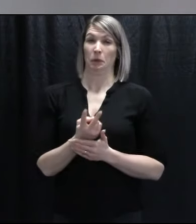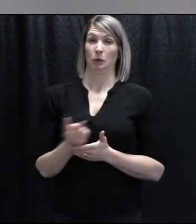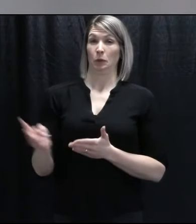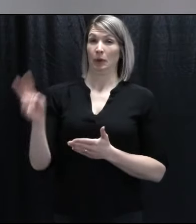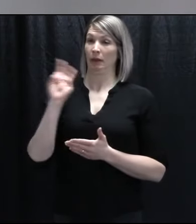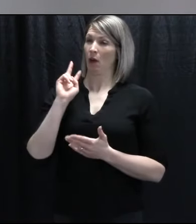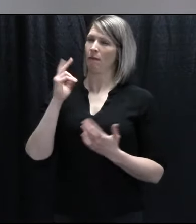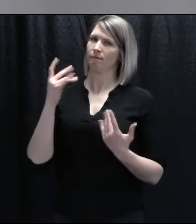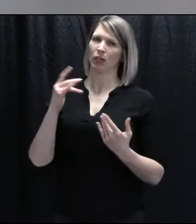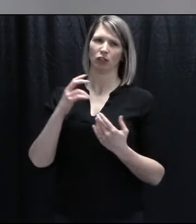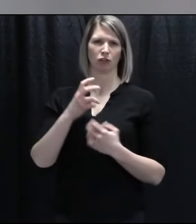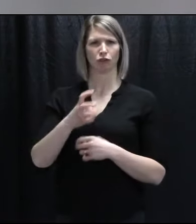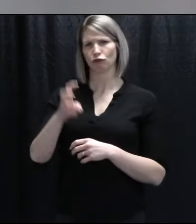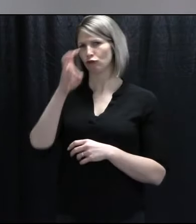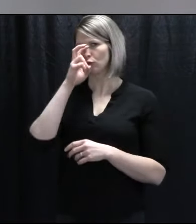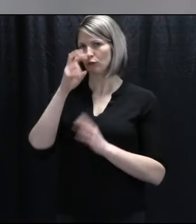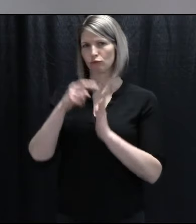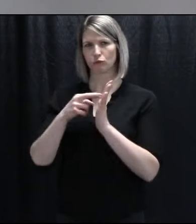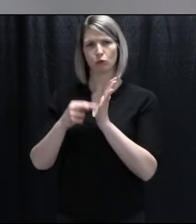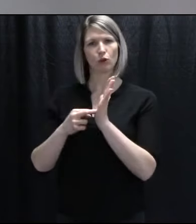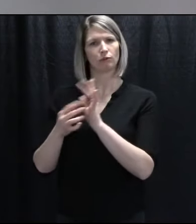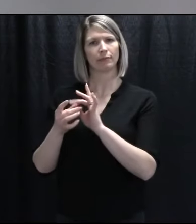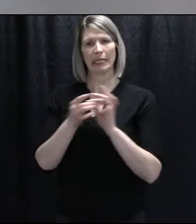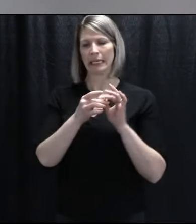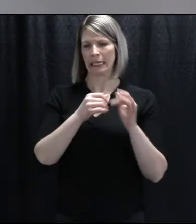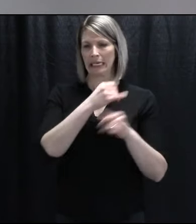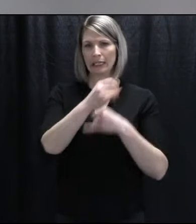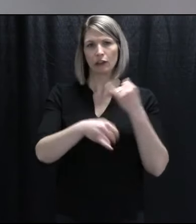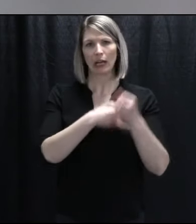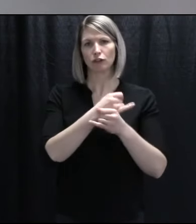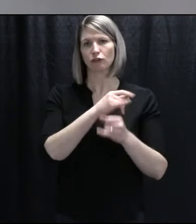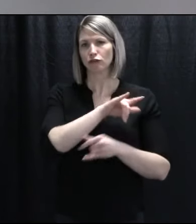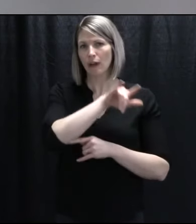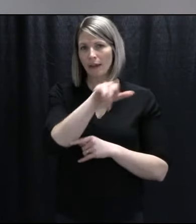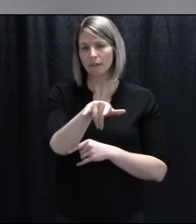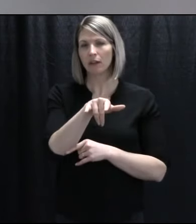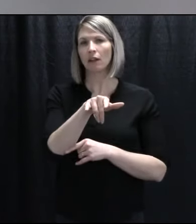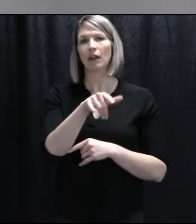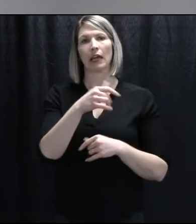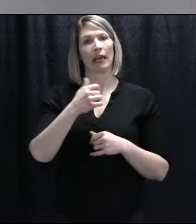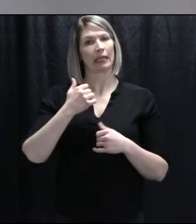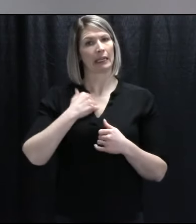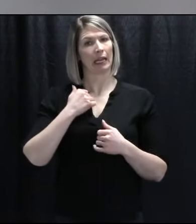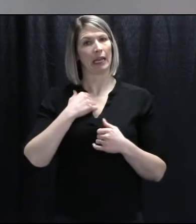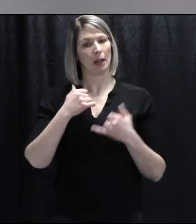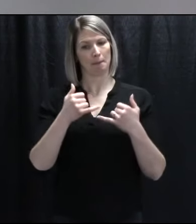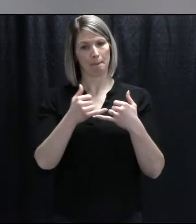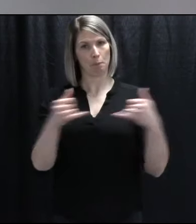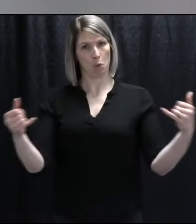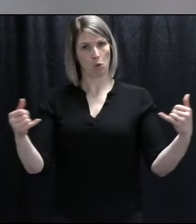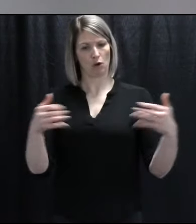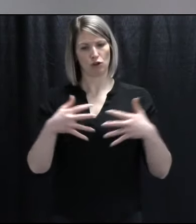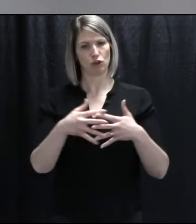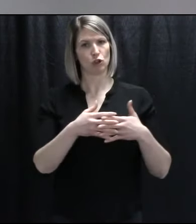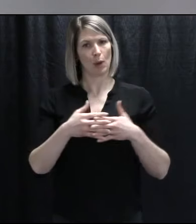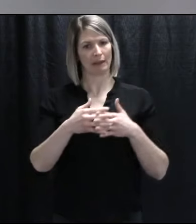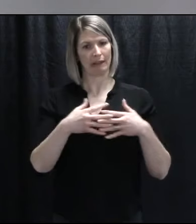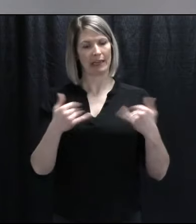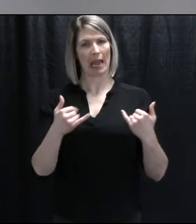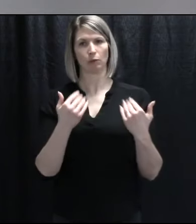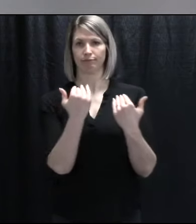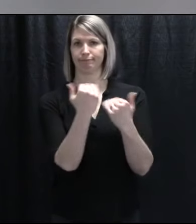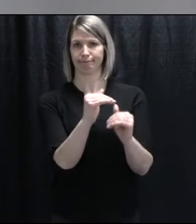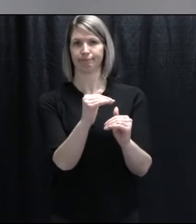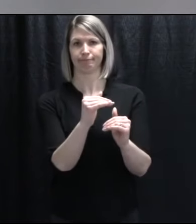limitations on international and then within Canadian border travel. At the moment,